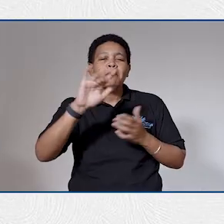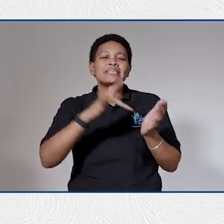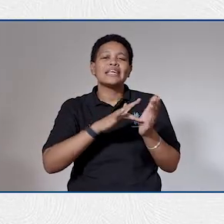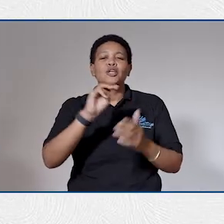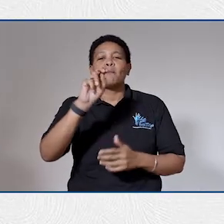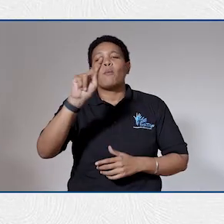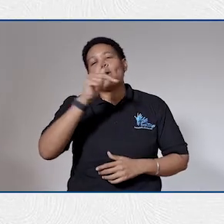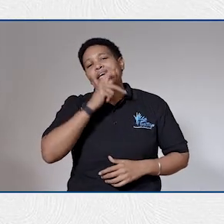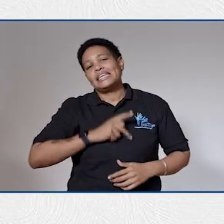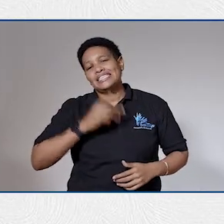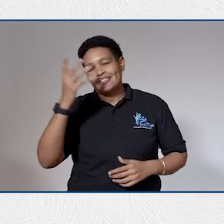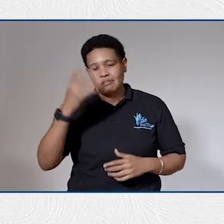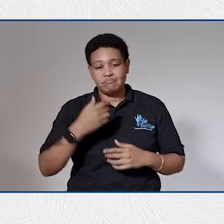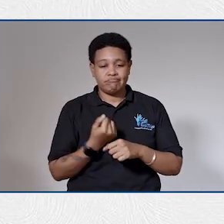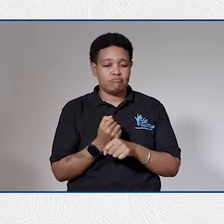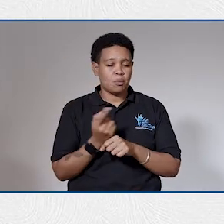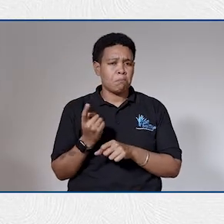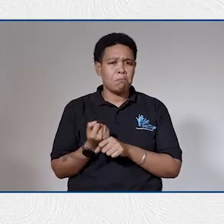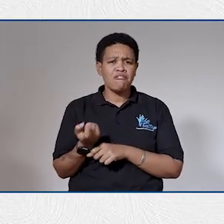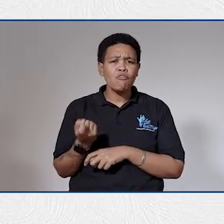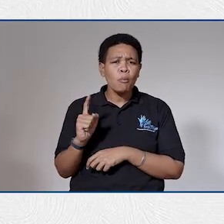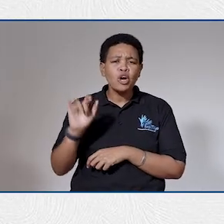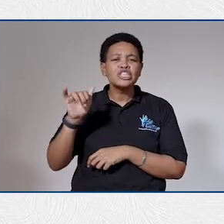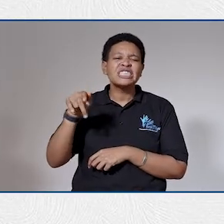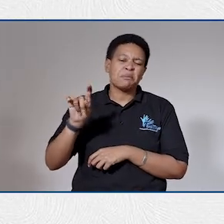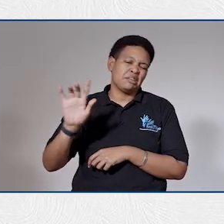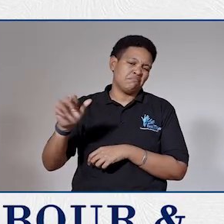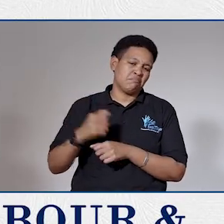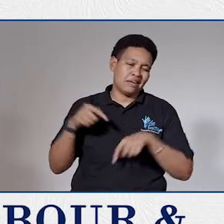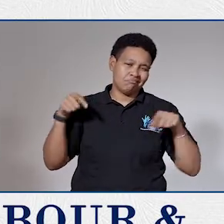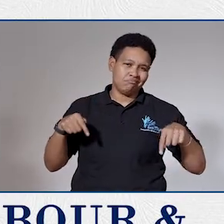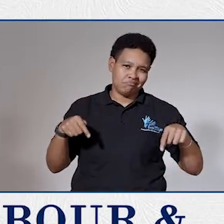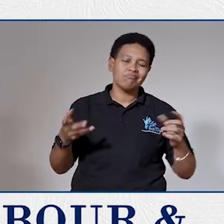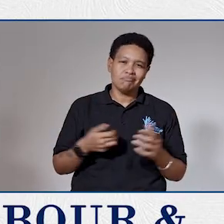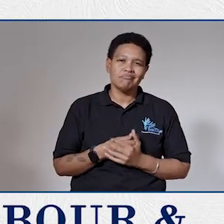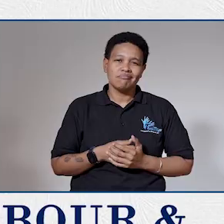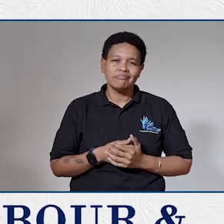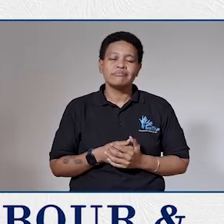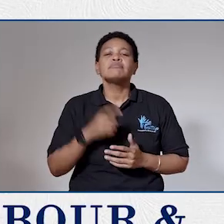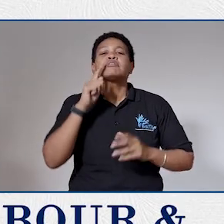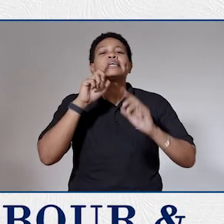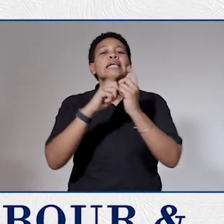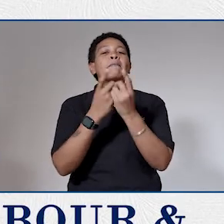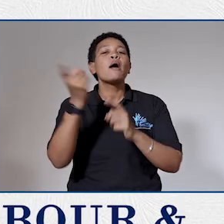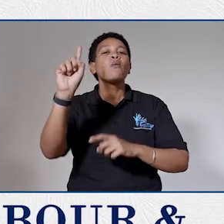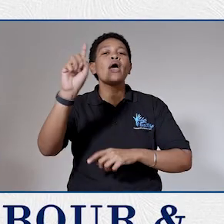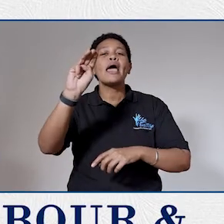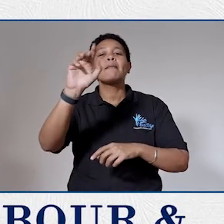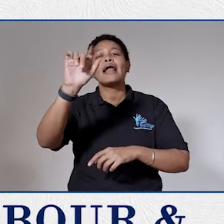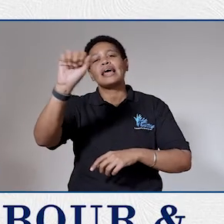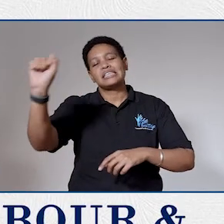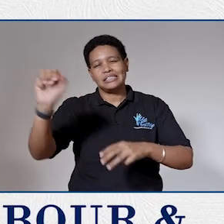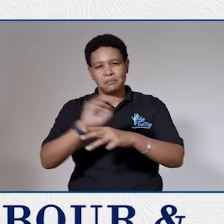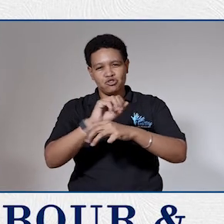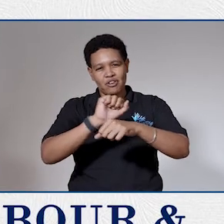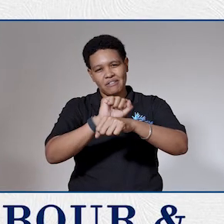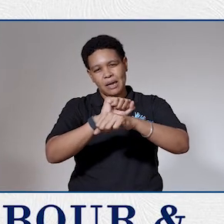A production of the Jamaica Council for Persons with Disabilities, a department of the Ministry of Labor and Social